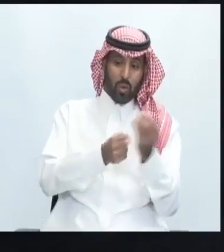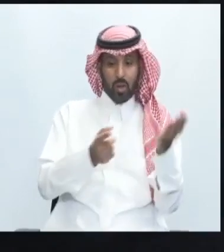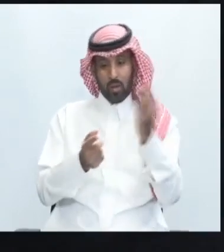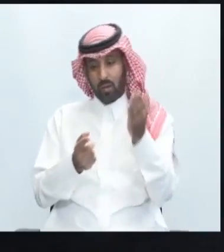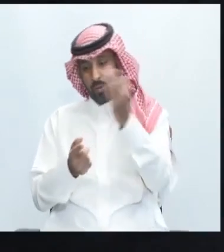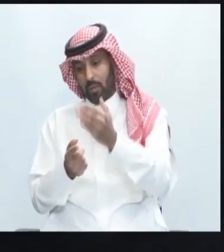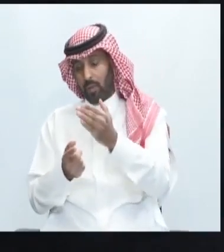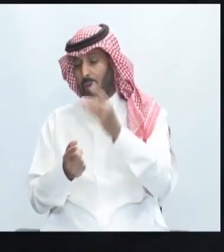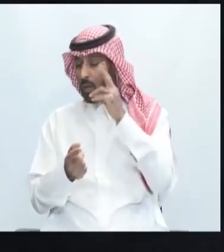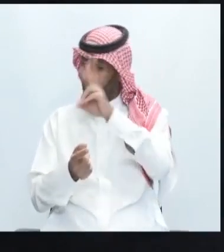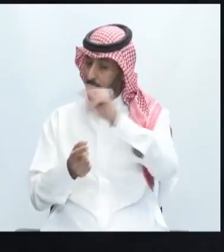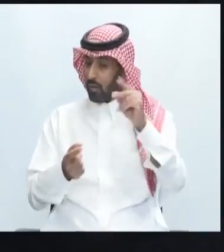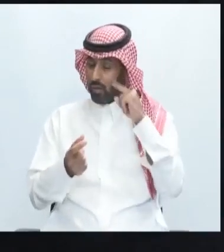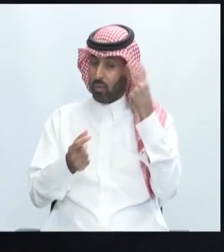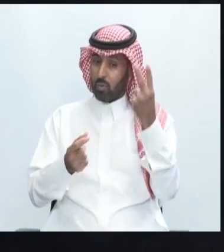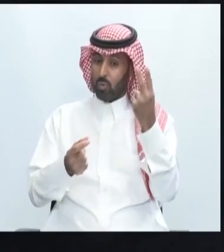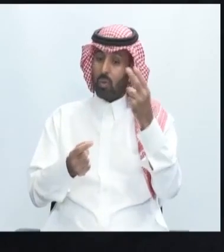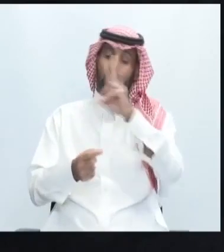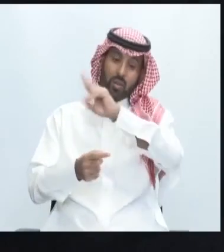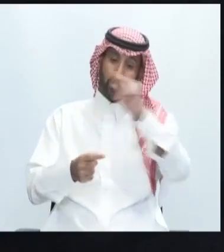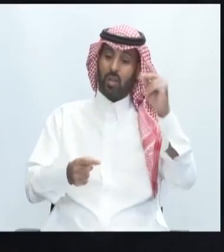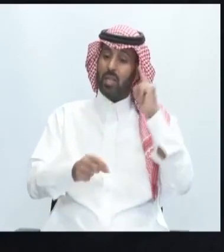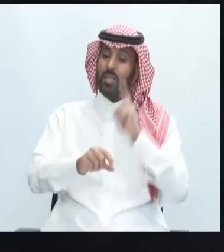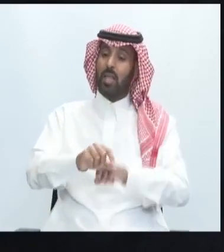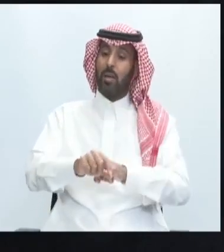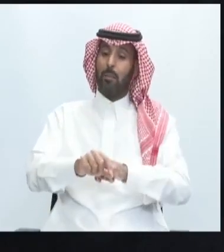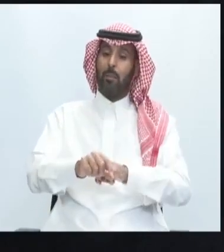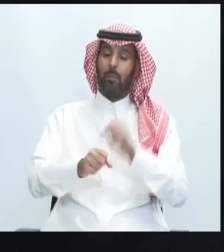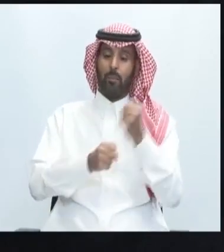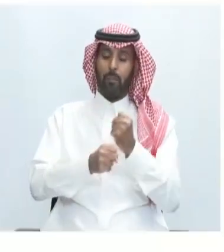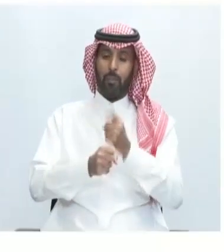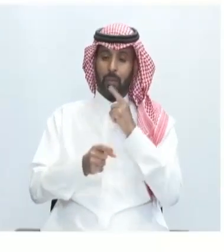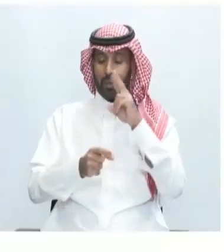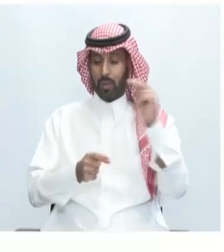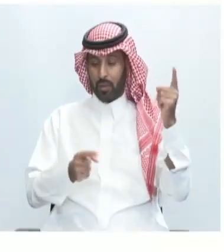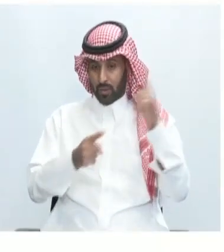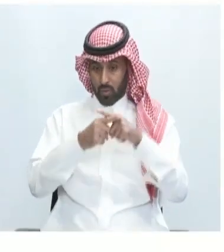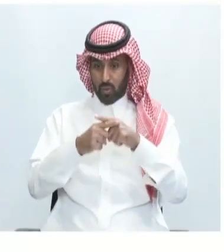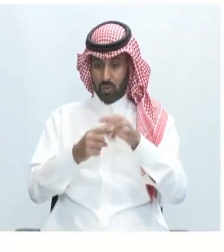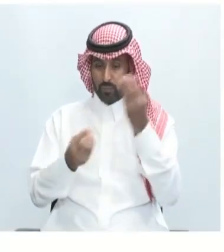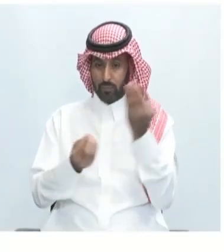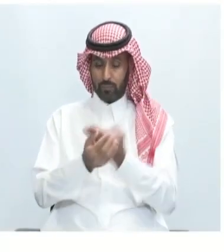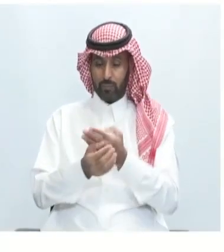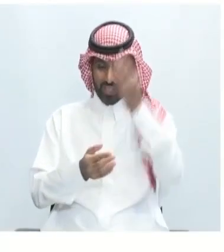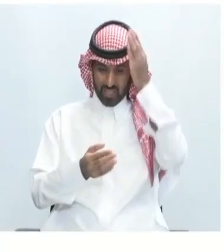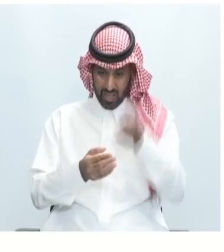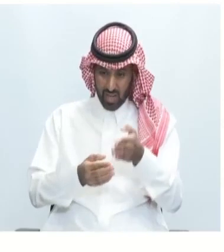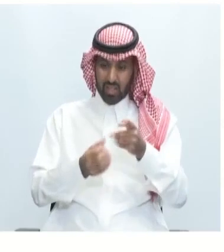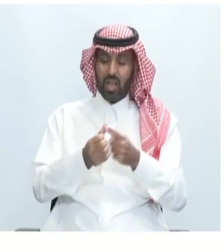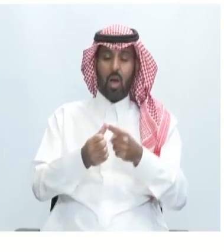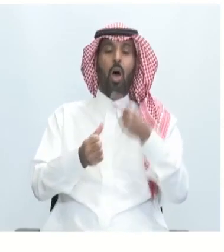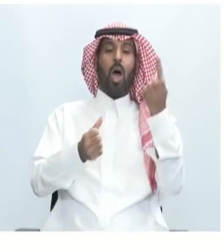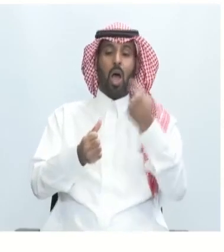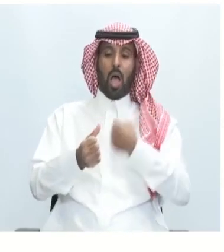another, no. This time, they both happened at the same time. They are crossed again. For example here,